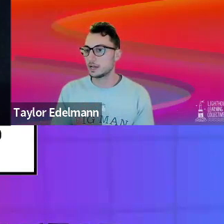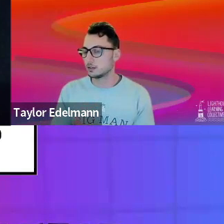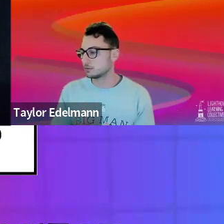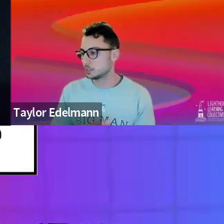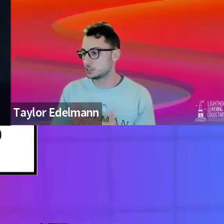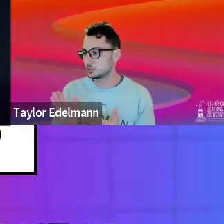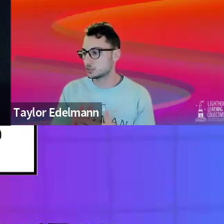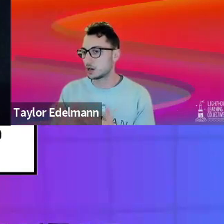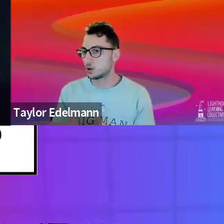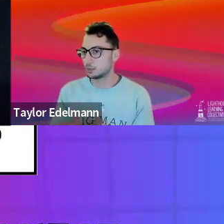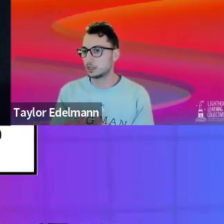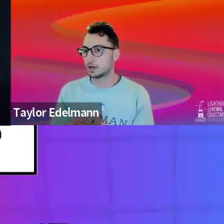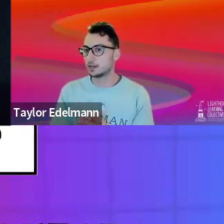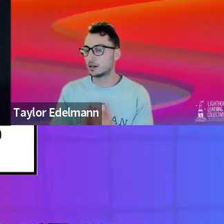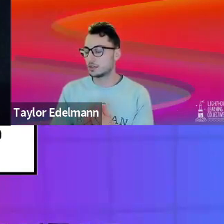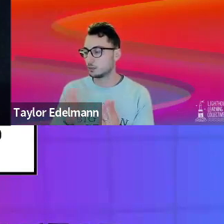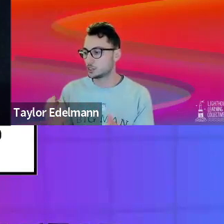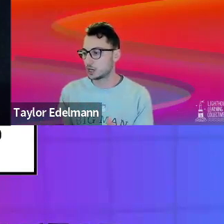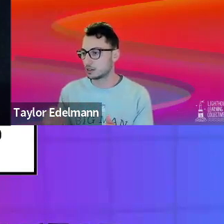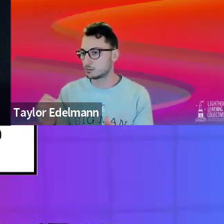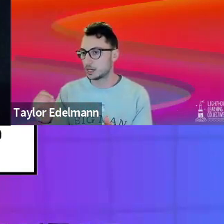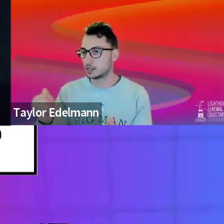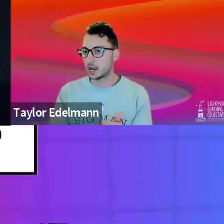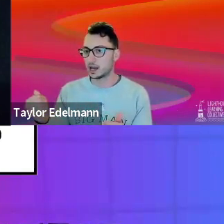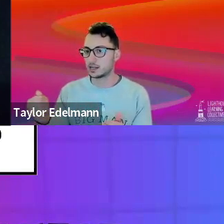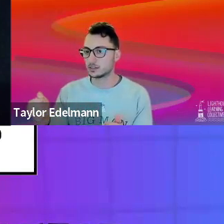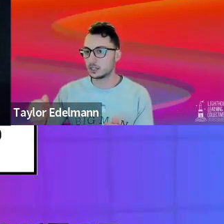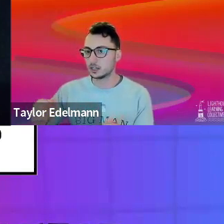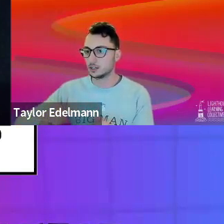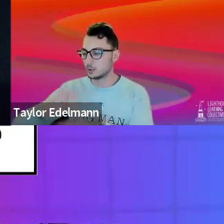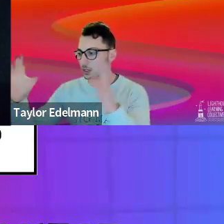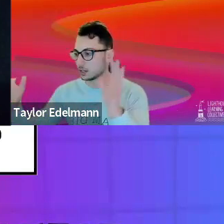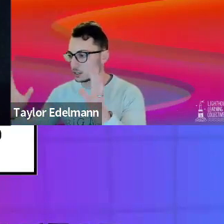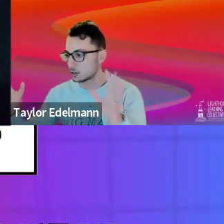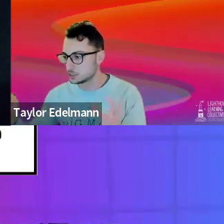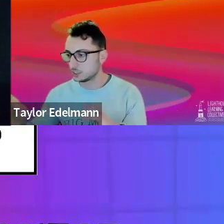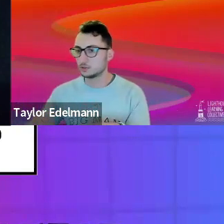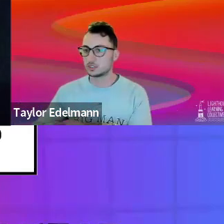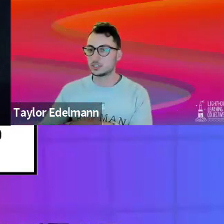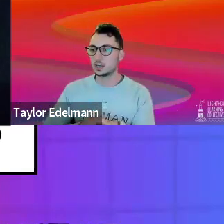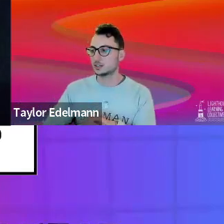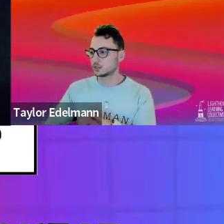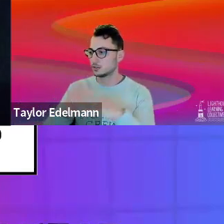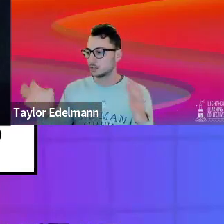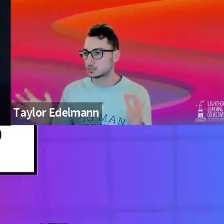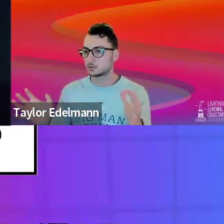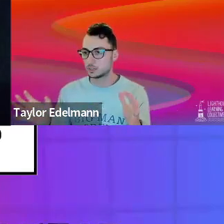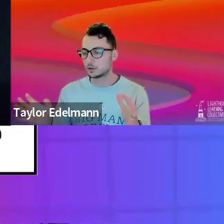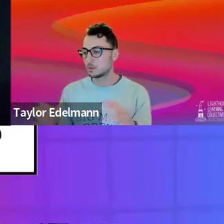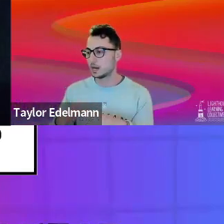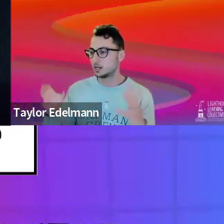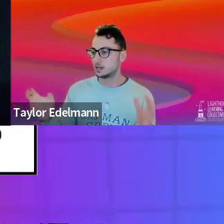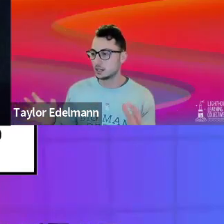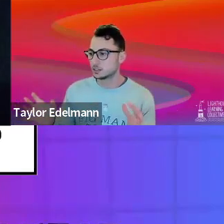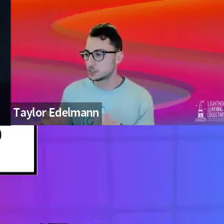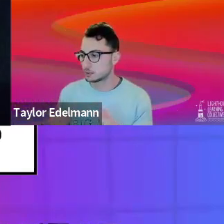here providing information to talk openly, right? Nothing we share is meant as encouraging you to take certain risks with